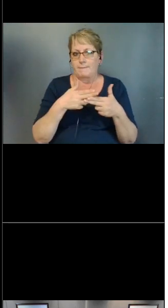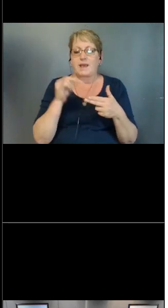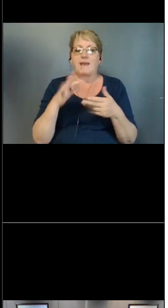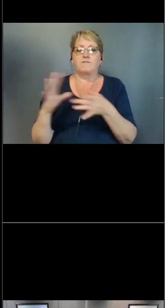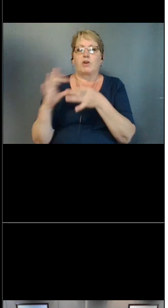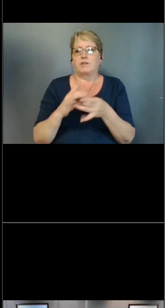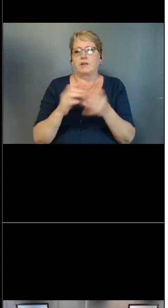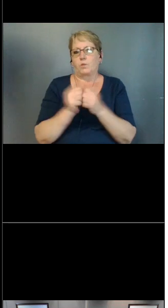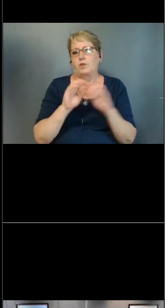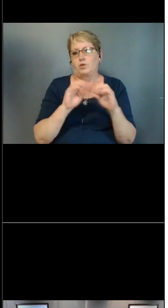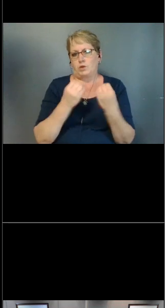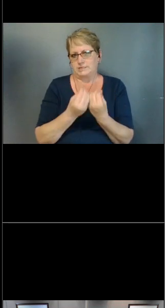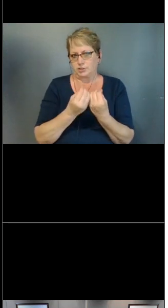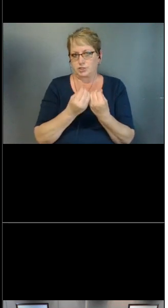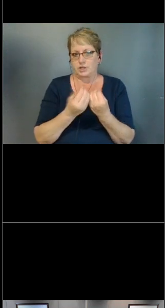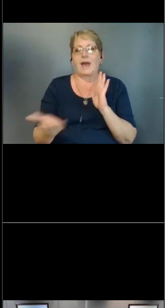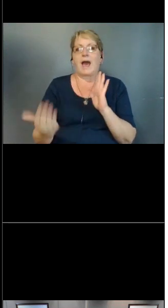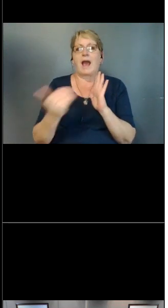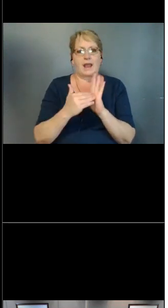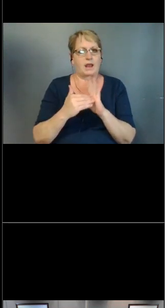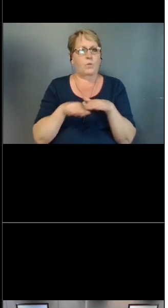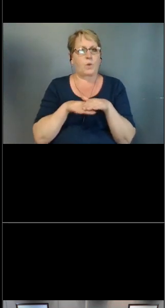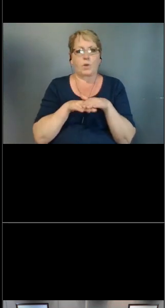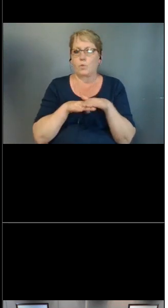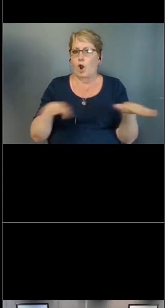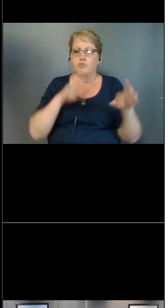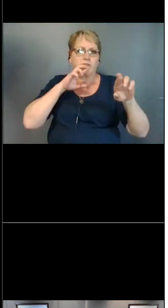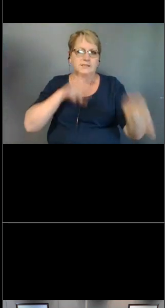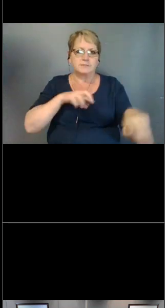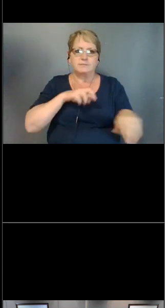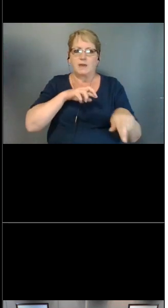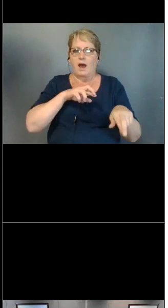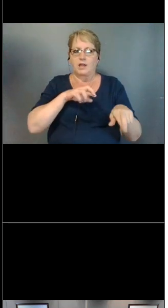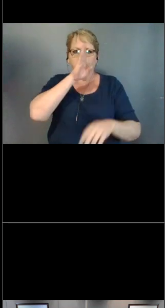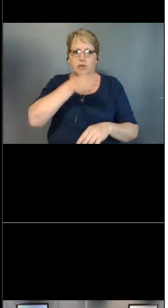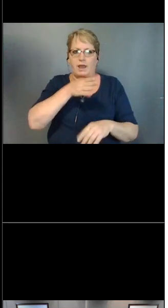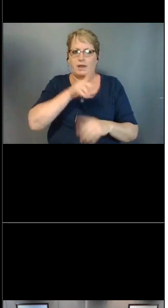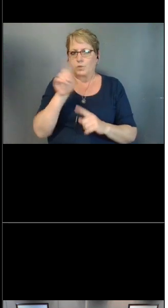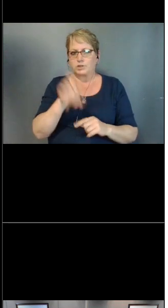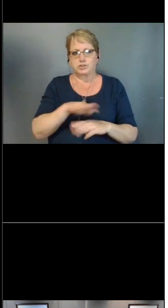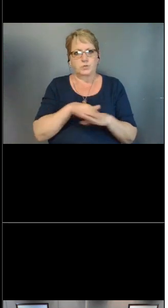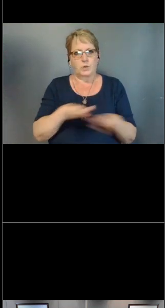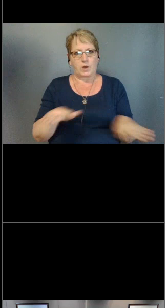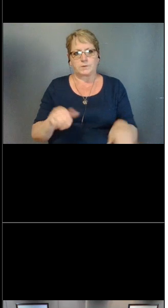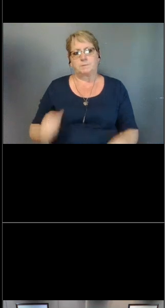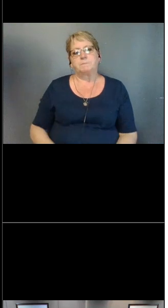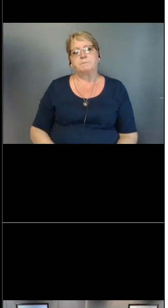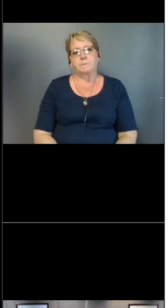with an organization. Again, we will not respond to direct questions.